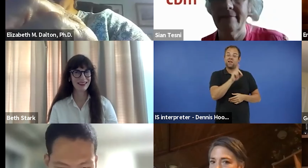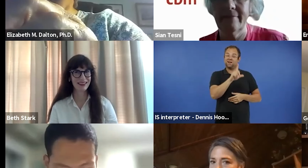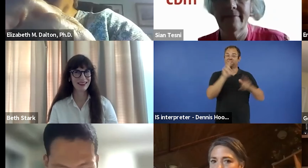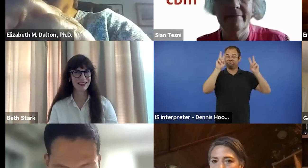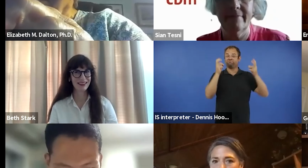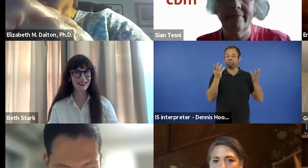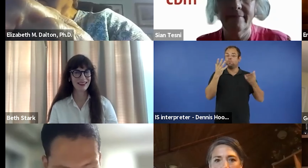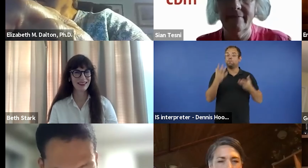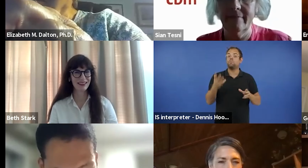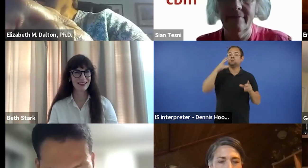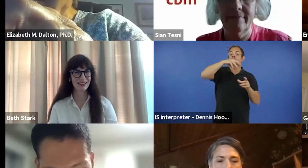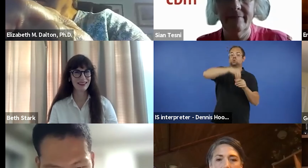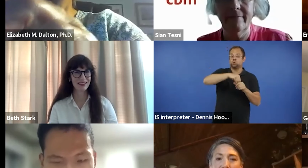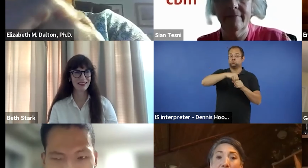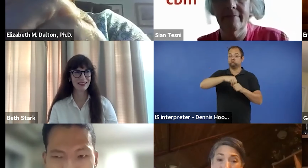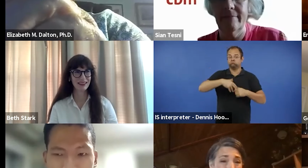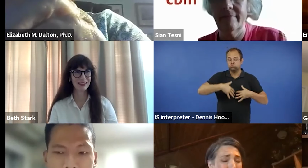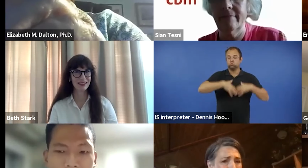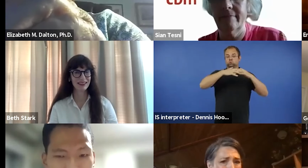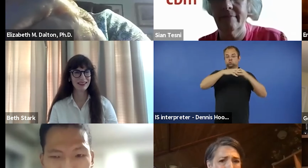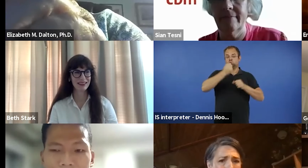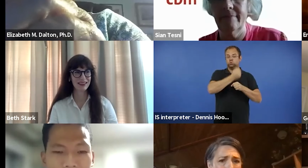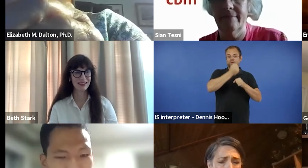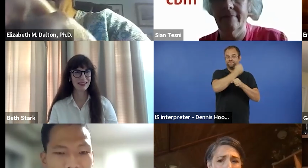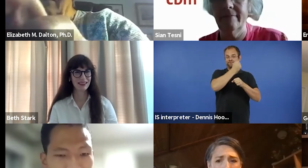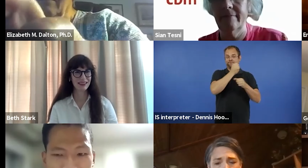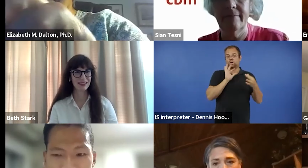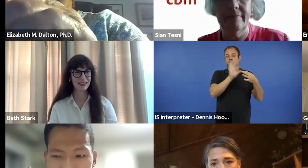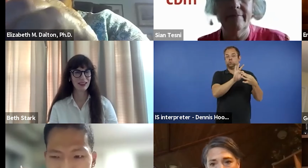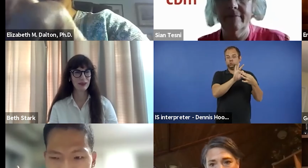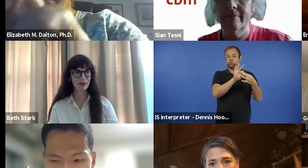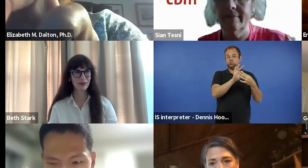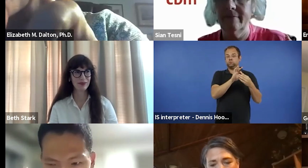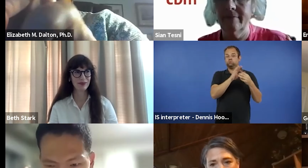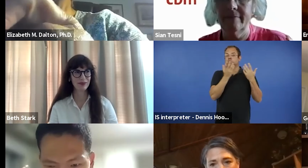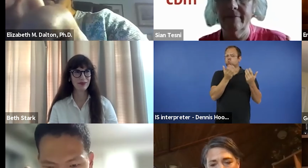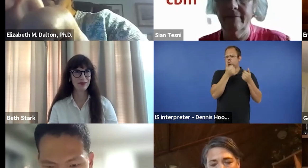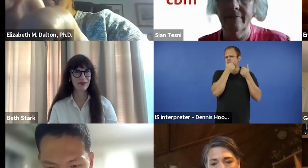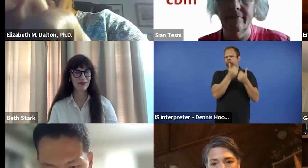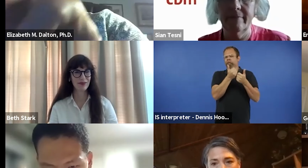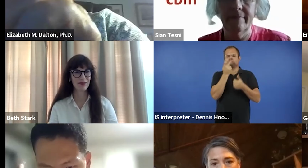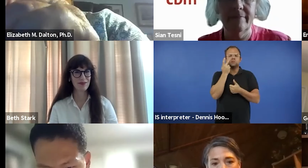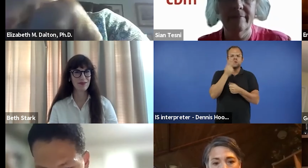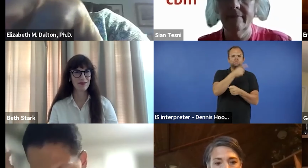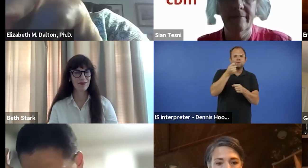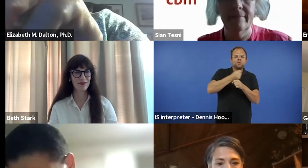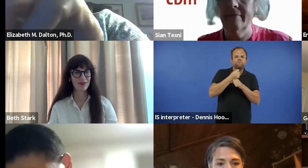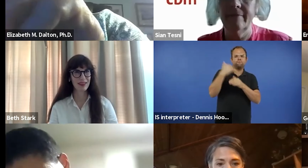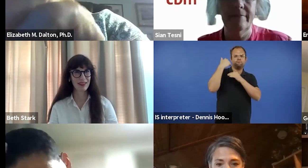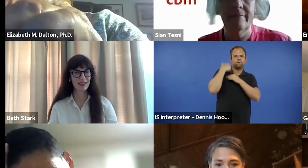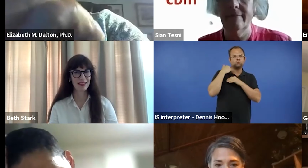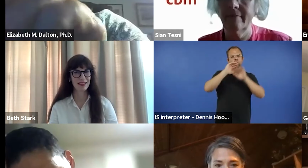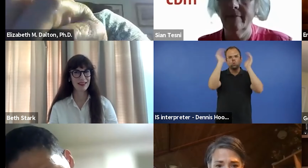efforts around the world and the sharing of practical insights on how we can move forward. So